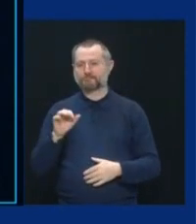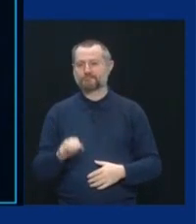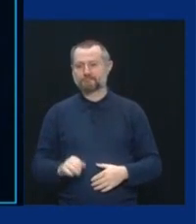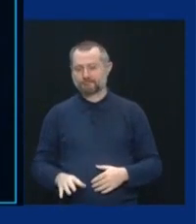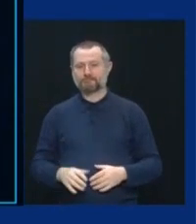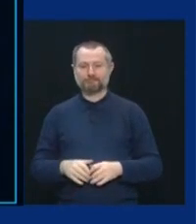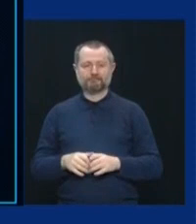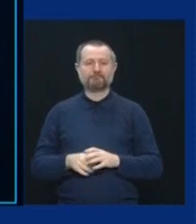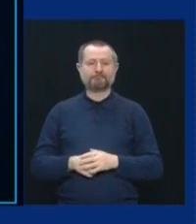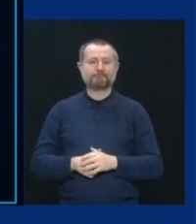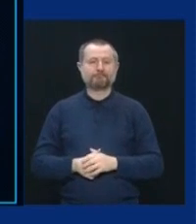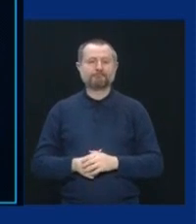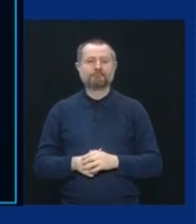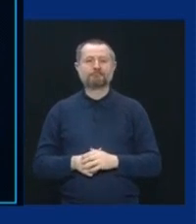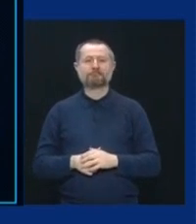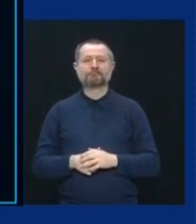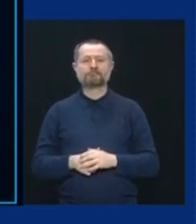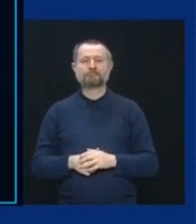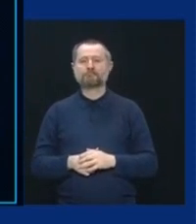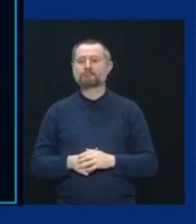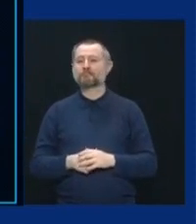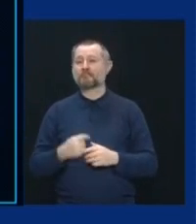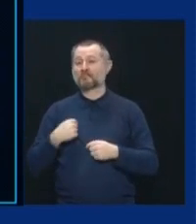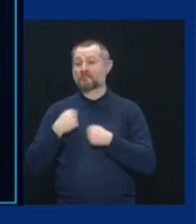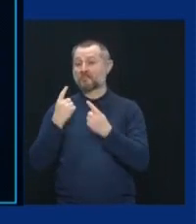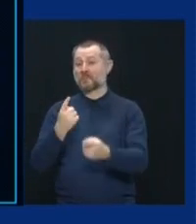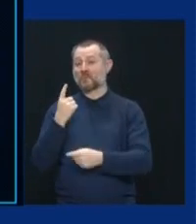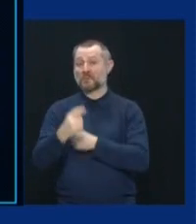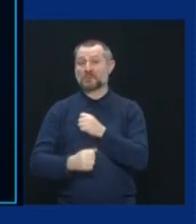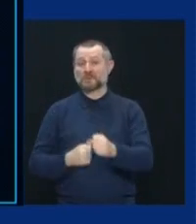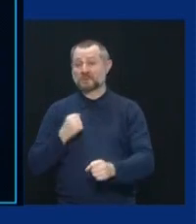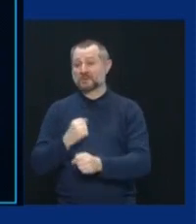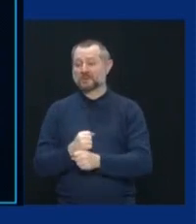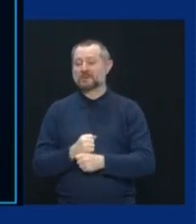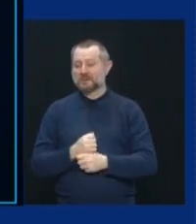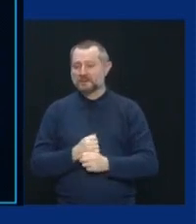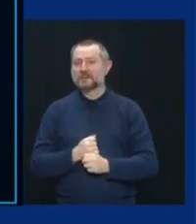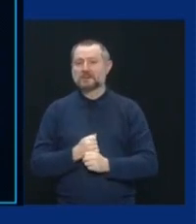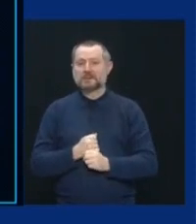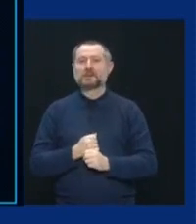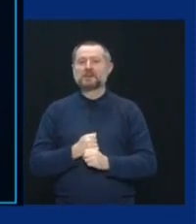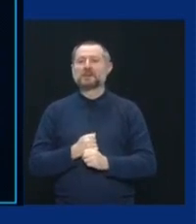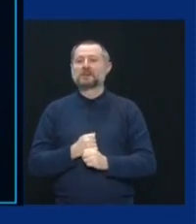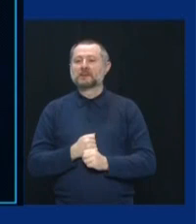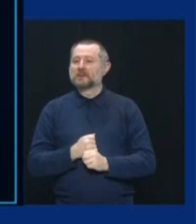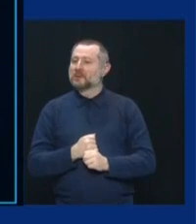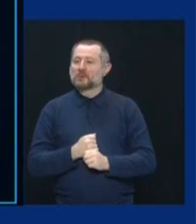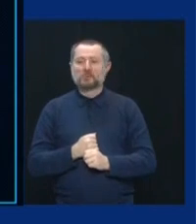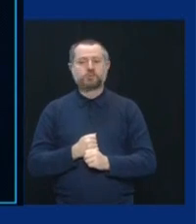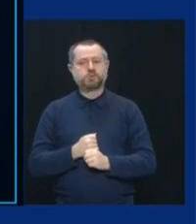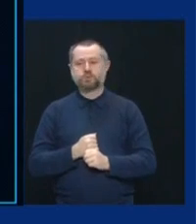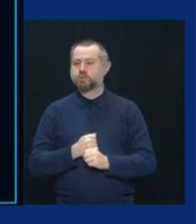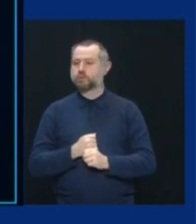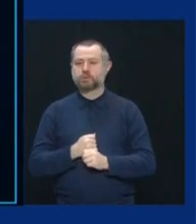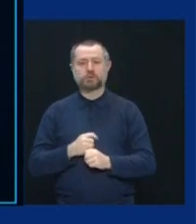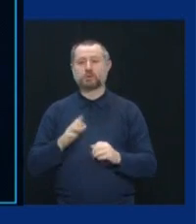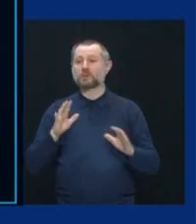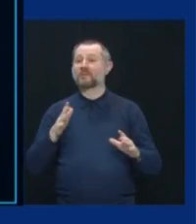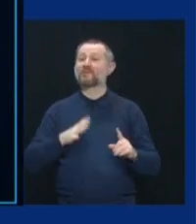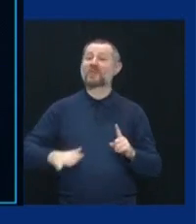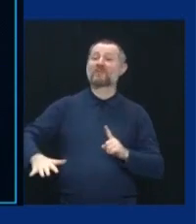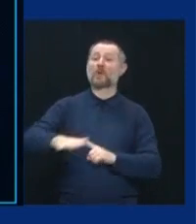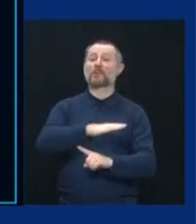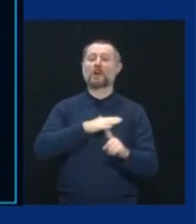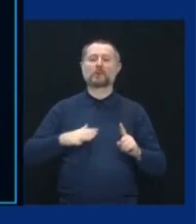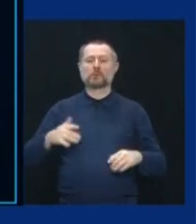information. This past year, there is a toxic political environment, and